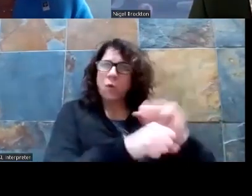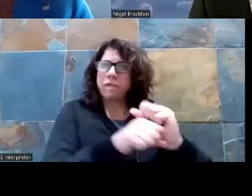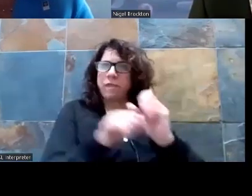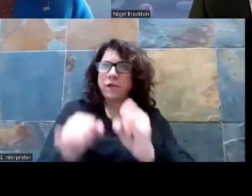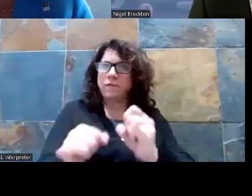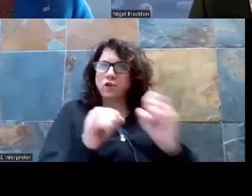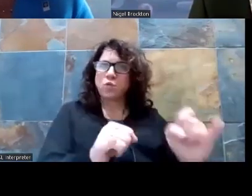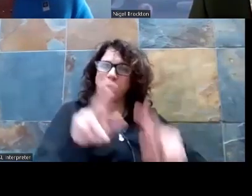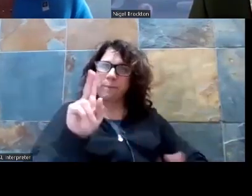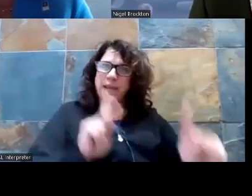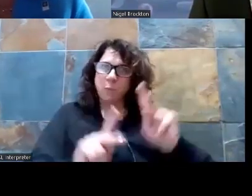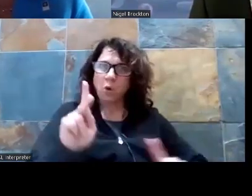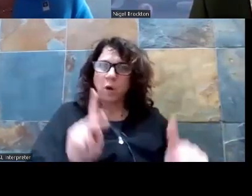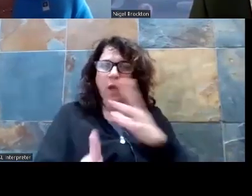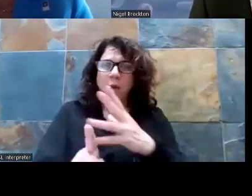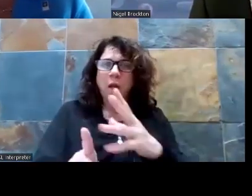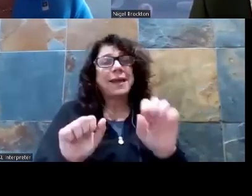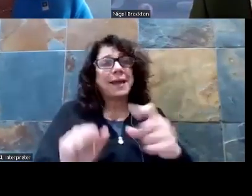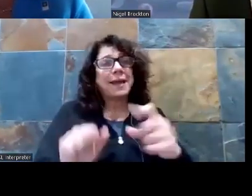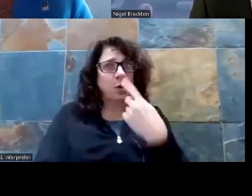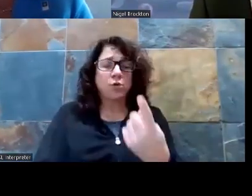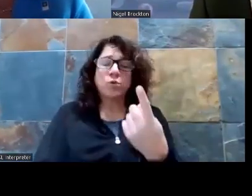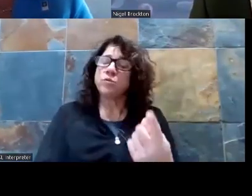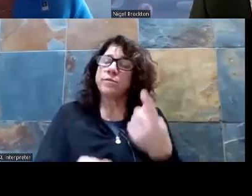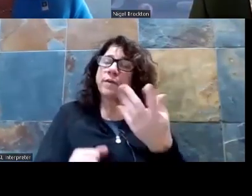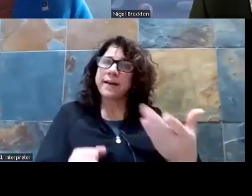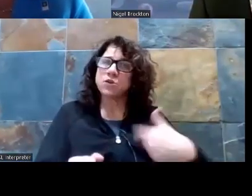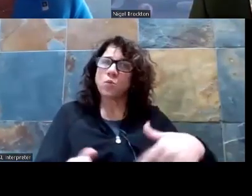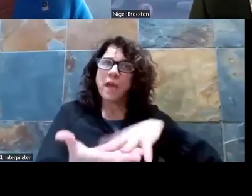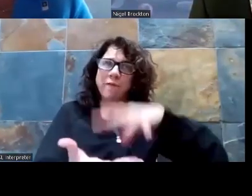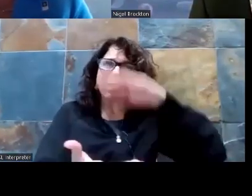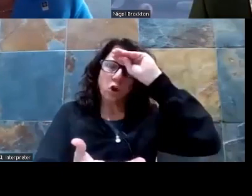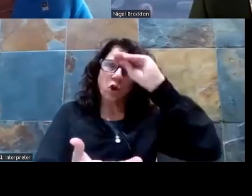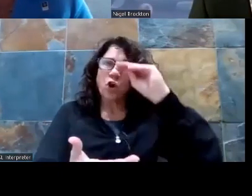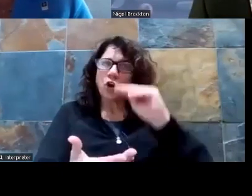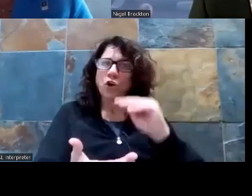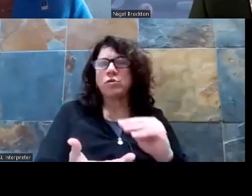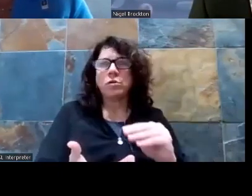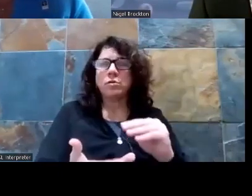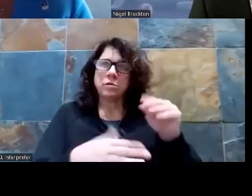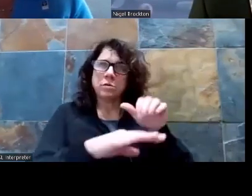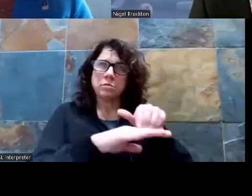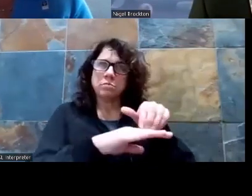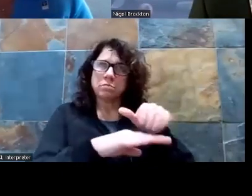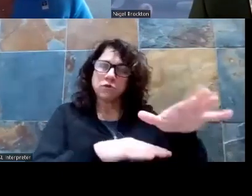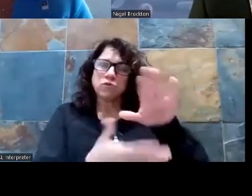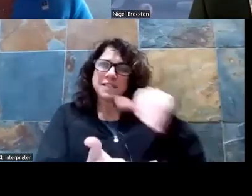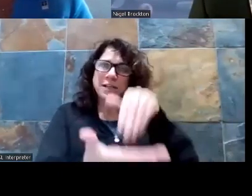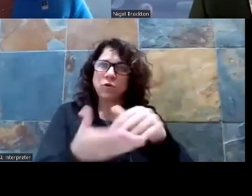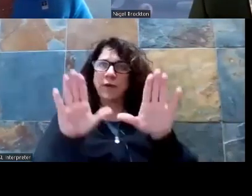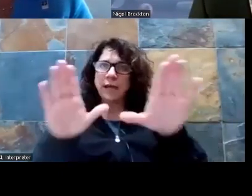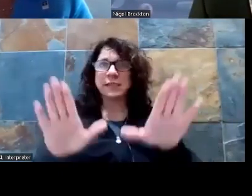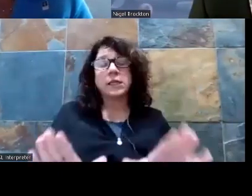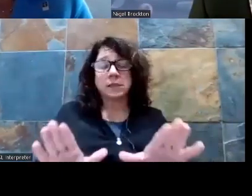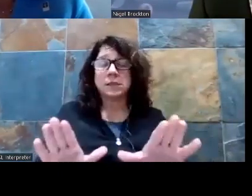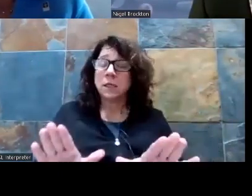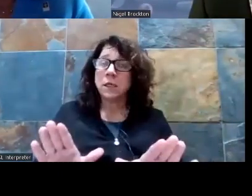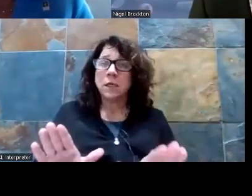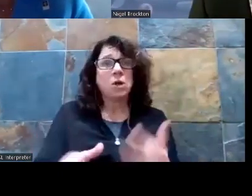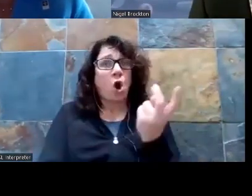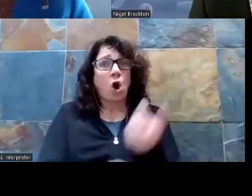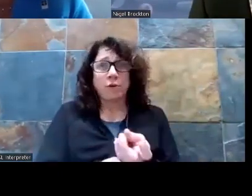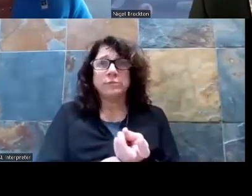individual. And I can tell you the things that we have learned through Center of Excellence is that it's